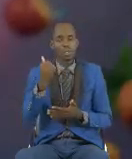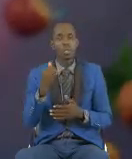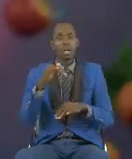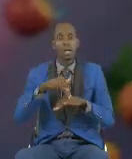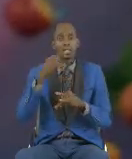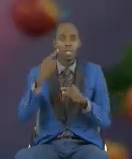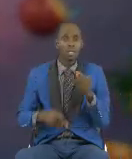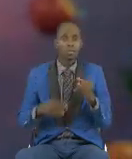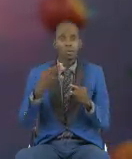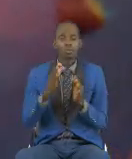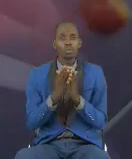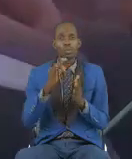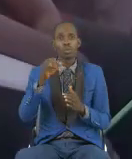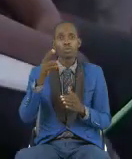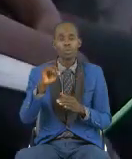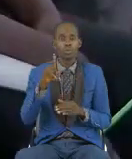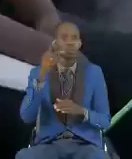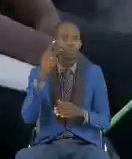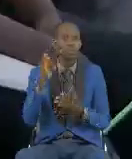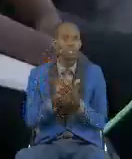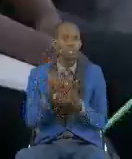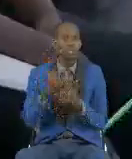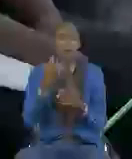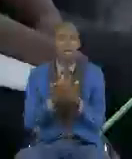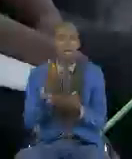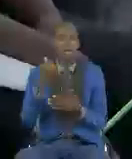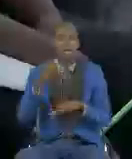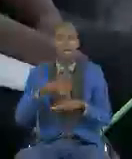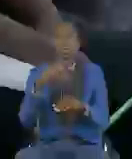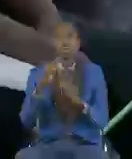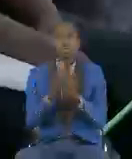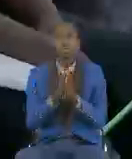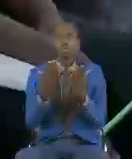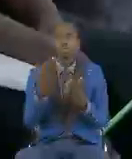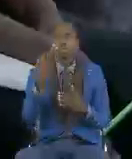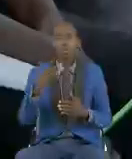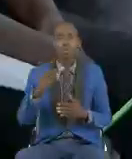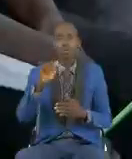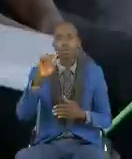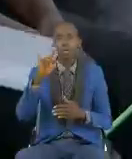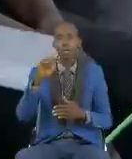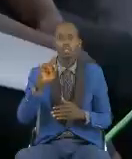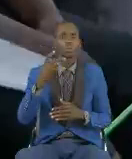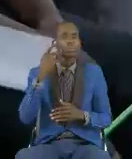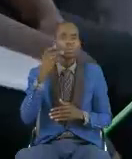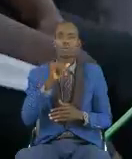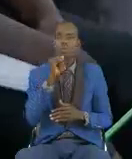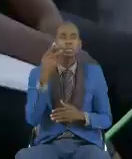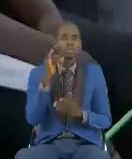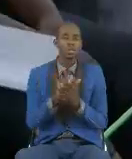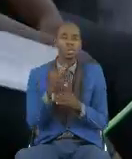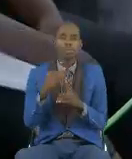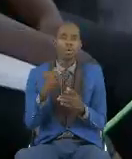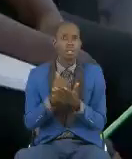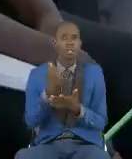the Acts of the Apostles, at the end, they have not closed it with amen. We are to continue where